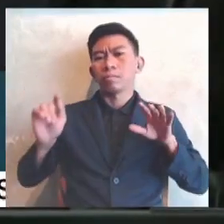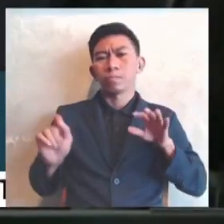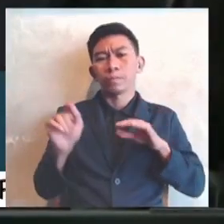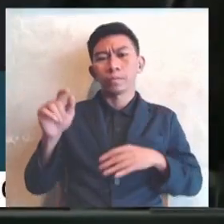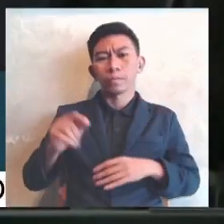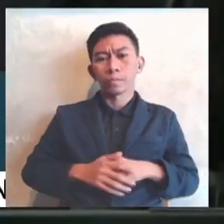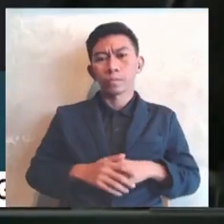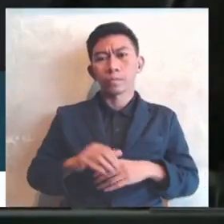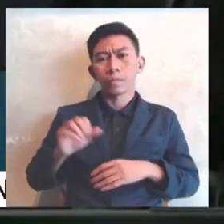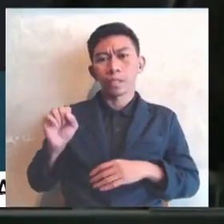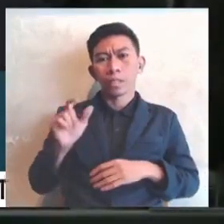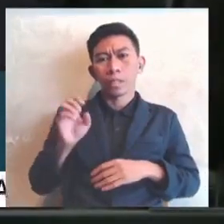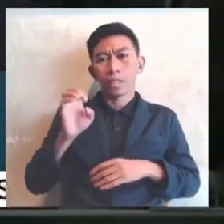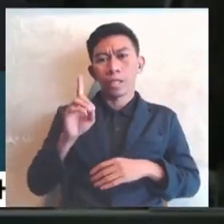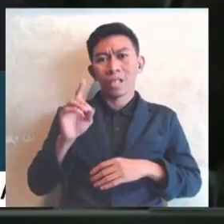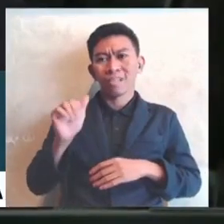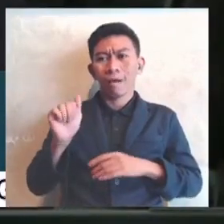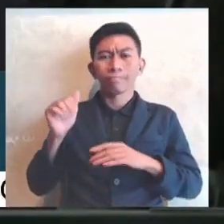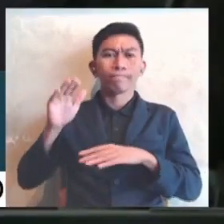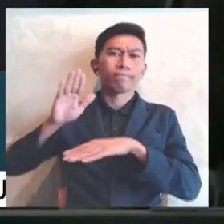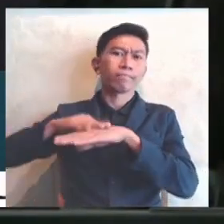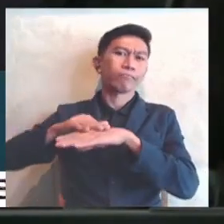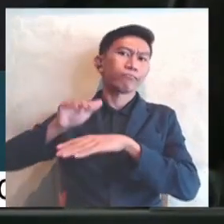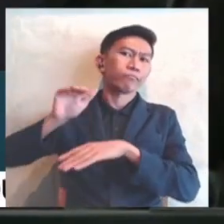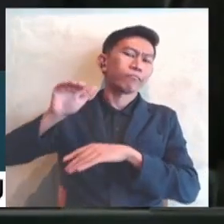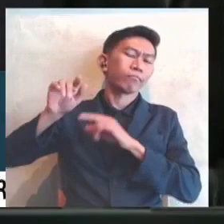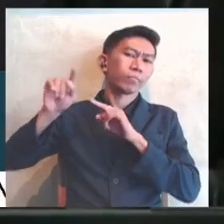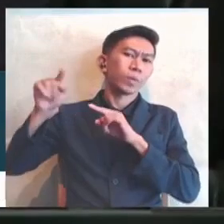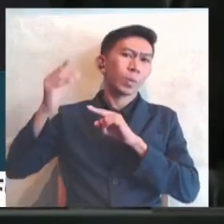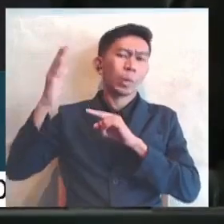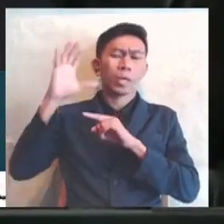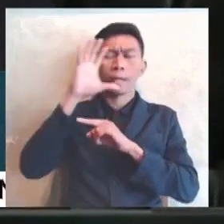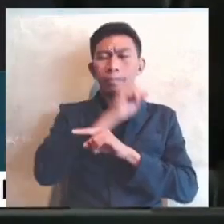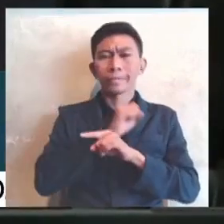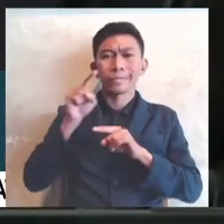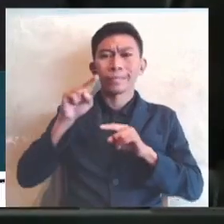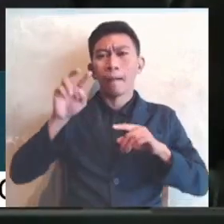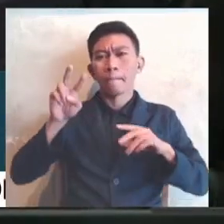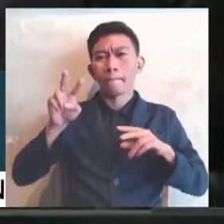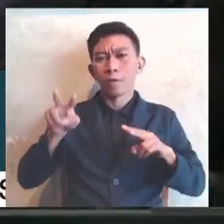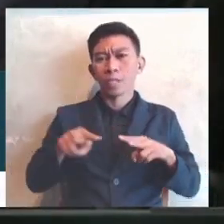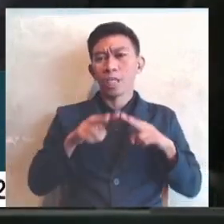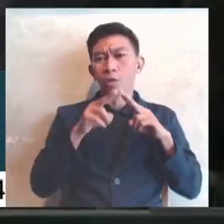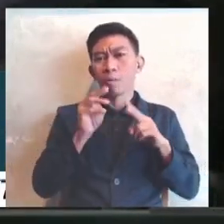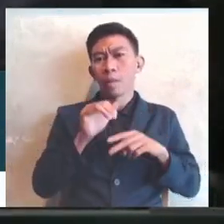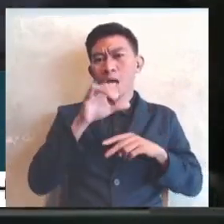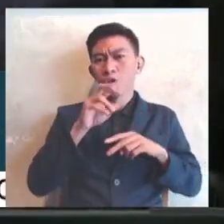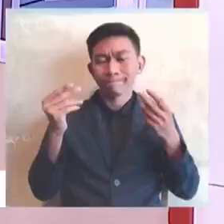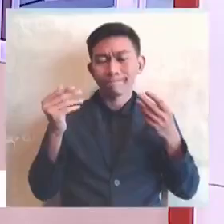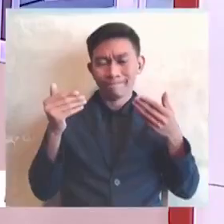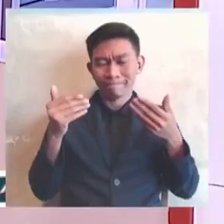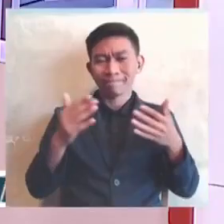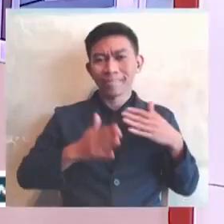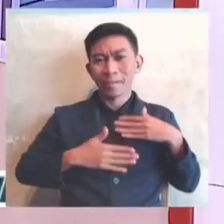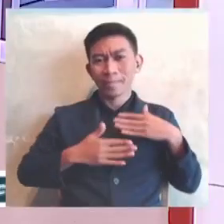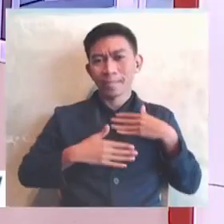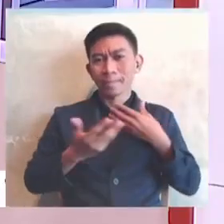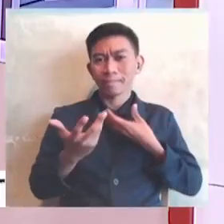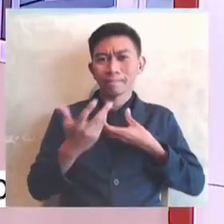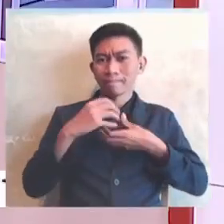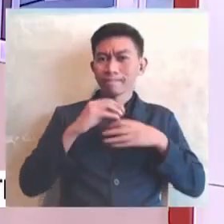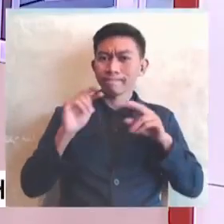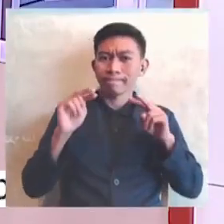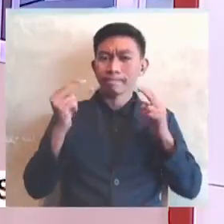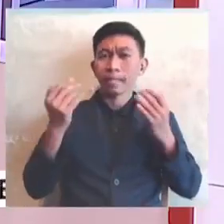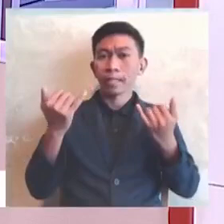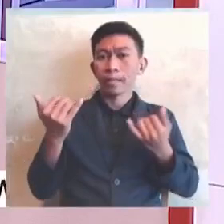tourism department for failing to include Albay's Mayon volcano in the country's latest marketing campaign. With an update on Mayon